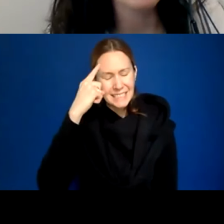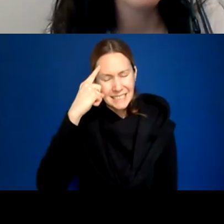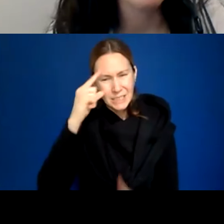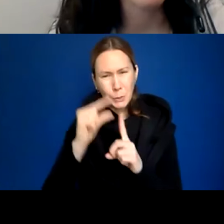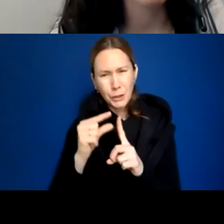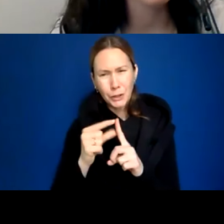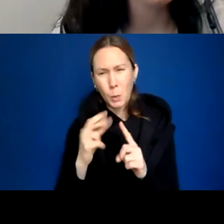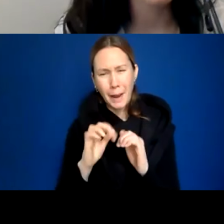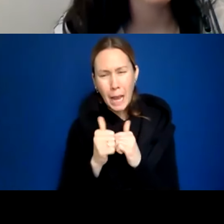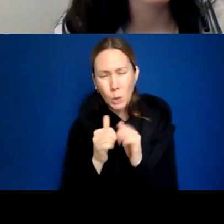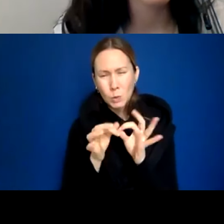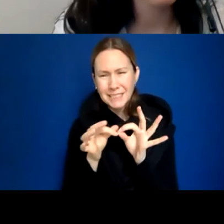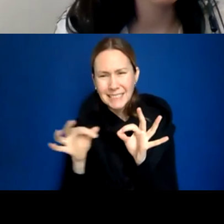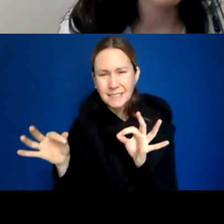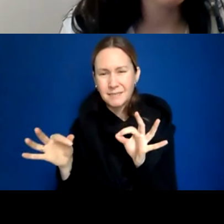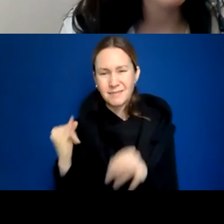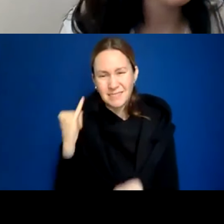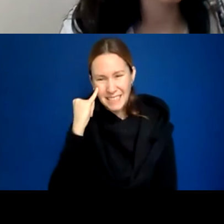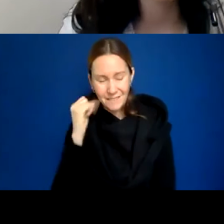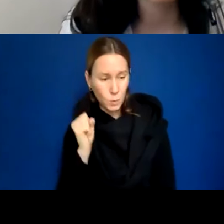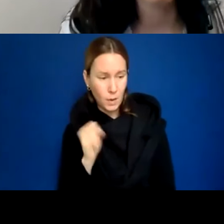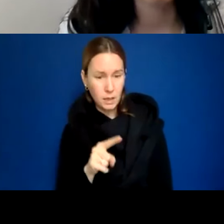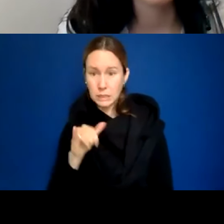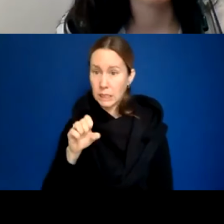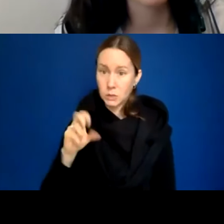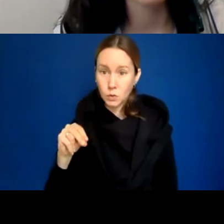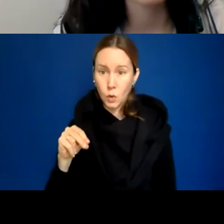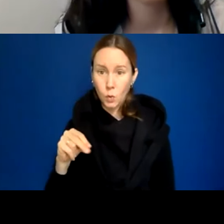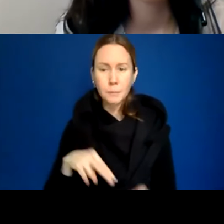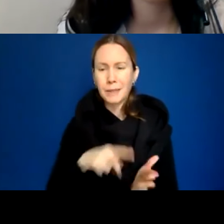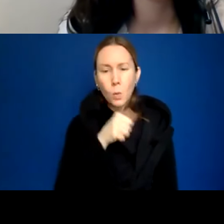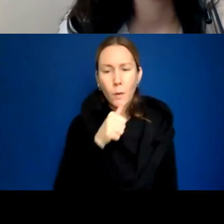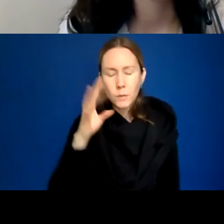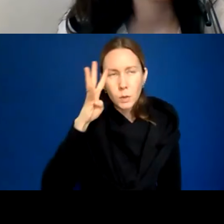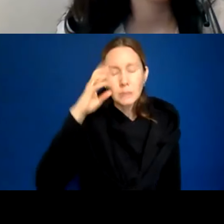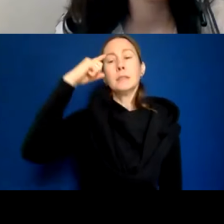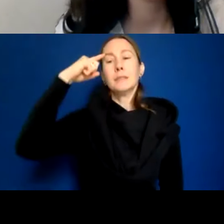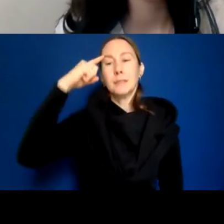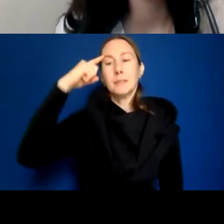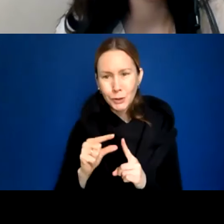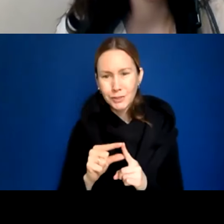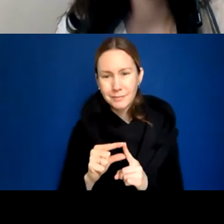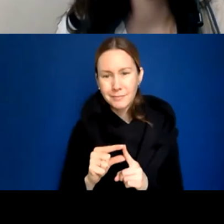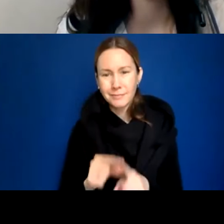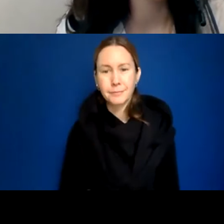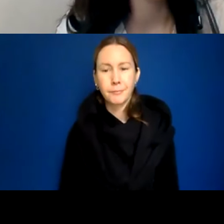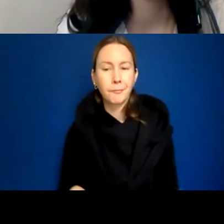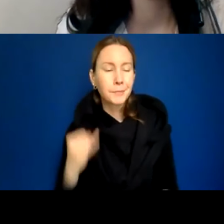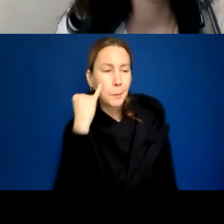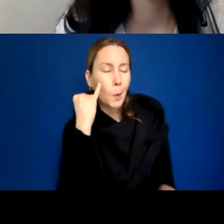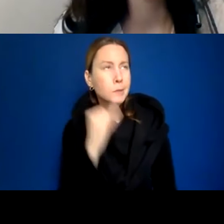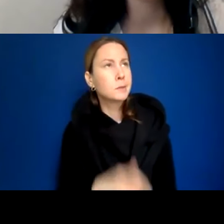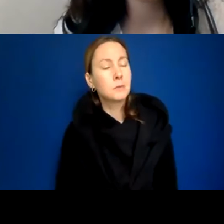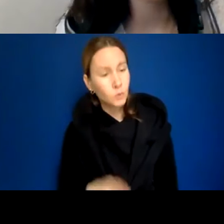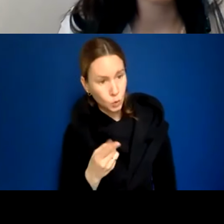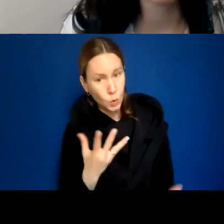say. If you ask it in a yes or no way, they don't have to come up with the words. Or if you say, you know, do you want to